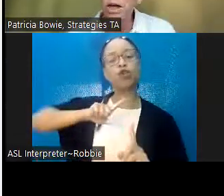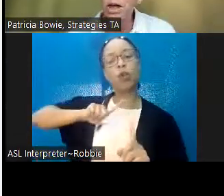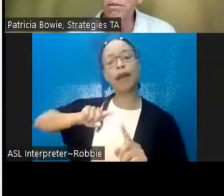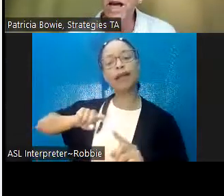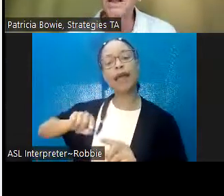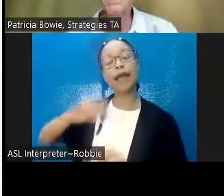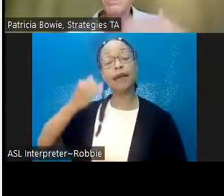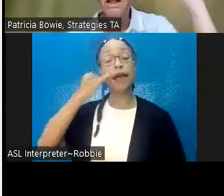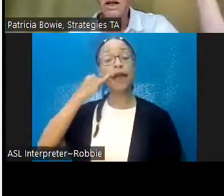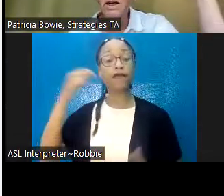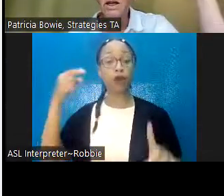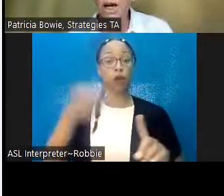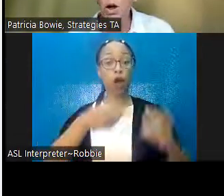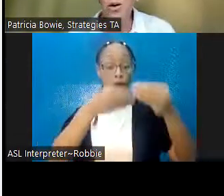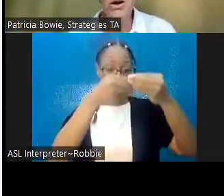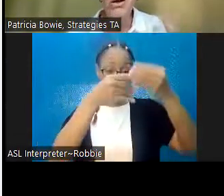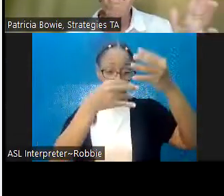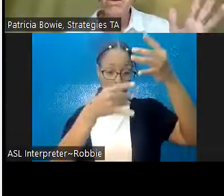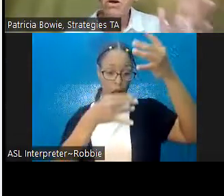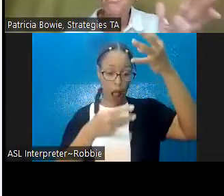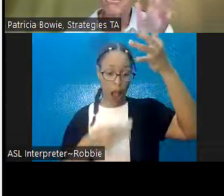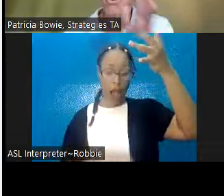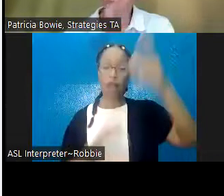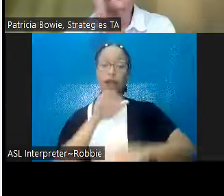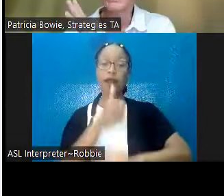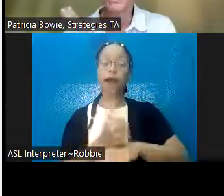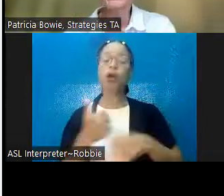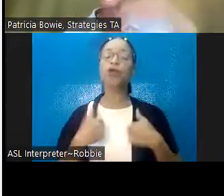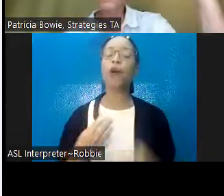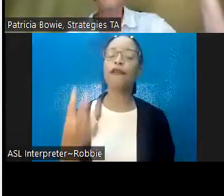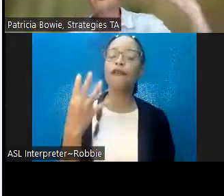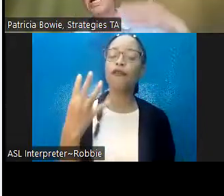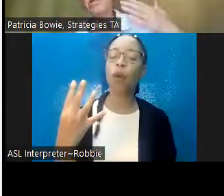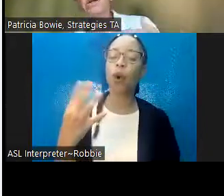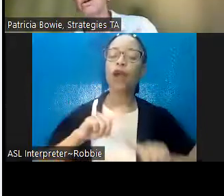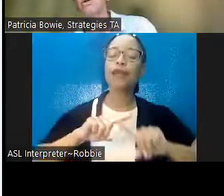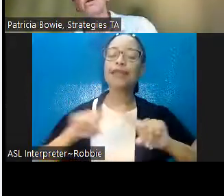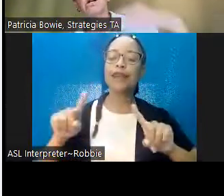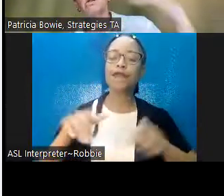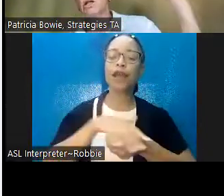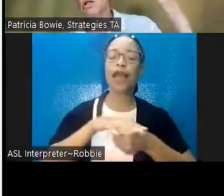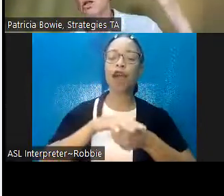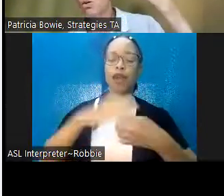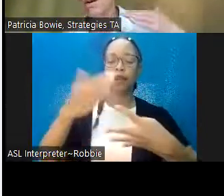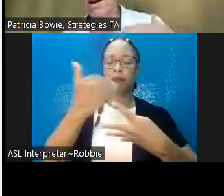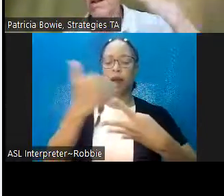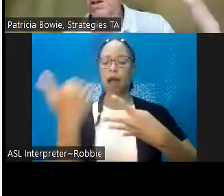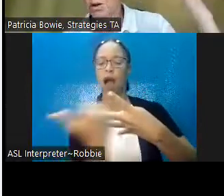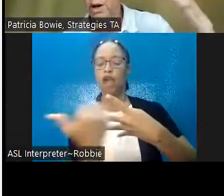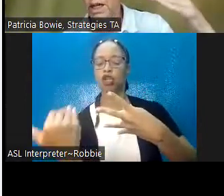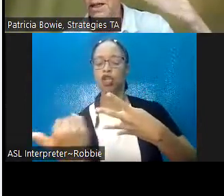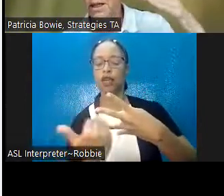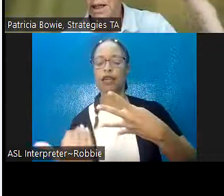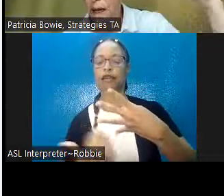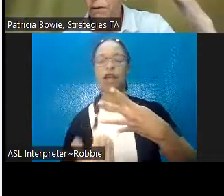all of the capacities that they're laid out, you have 4 different areas, but underneath those, there's a good 25